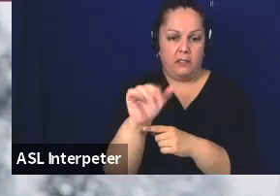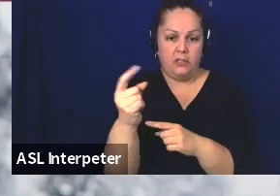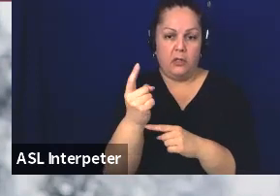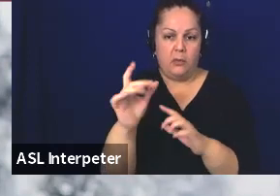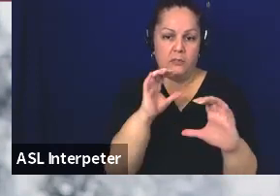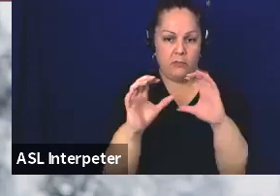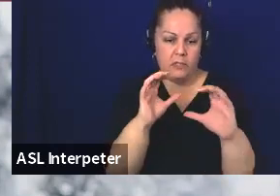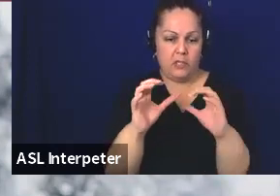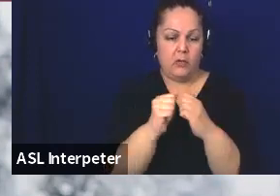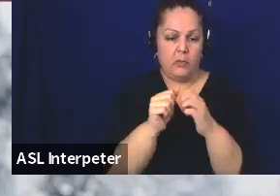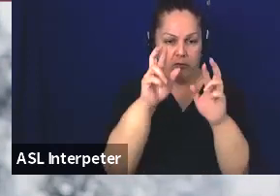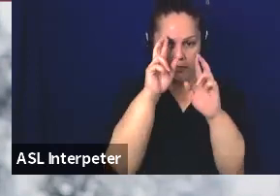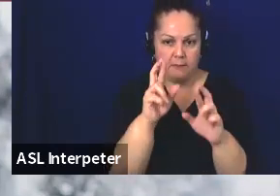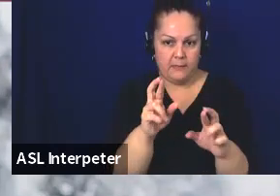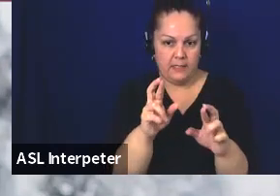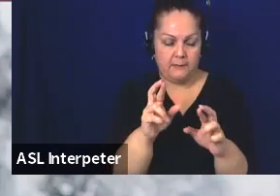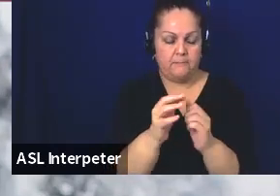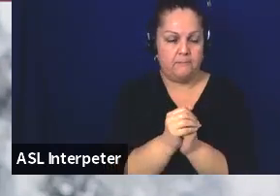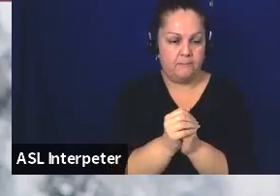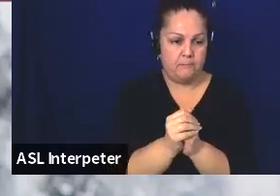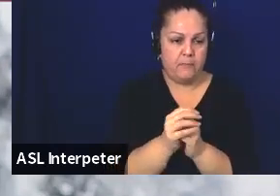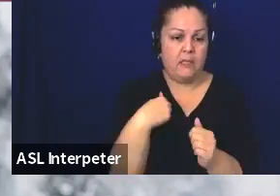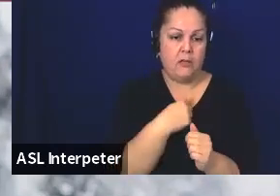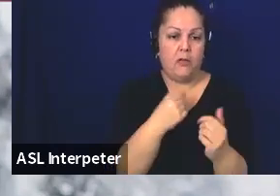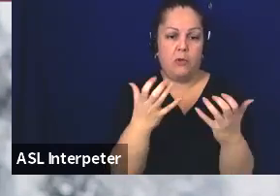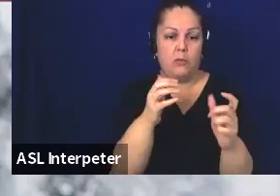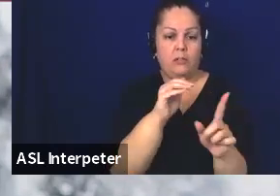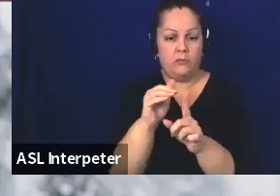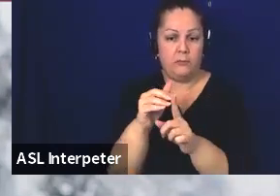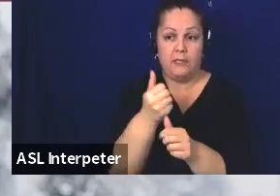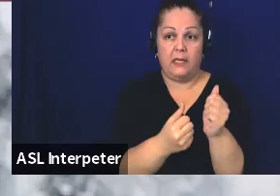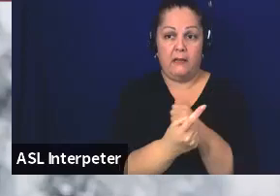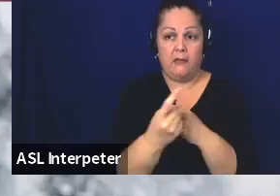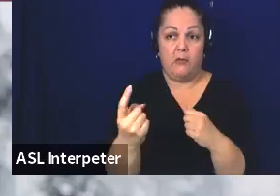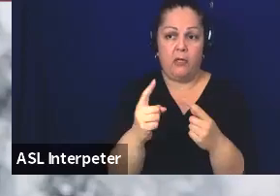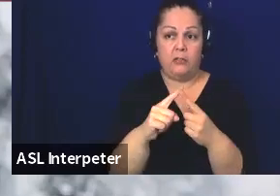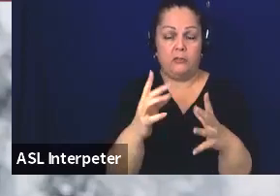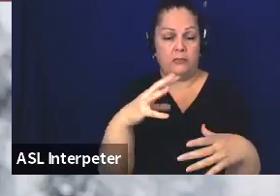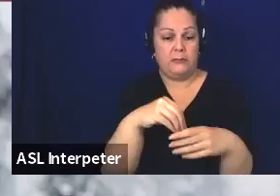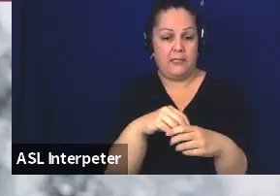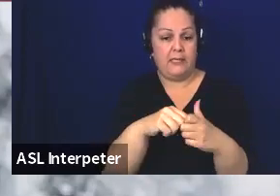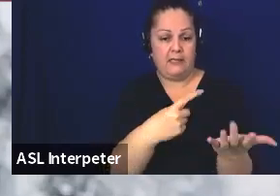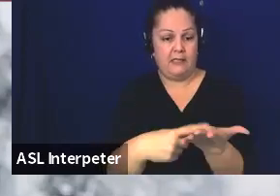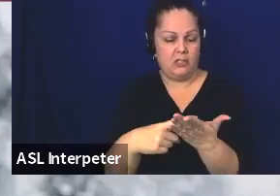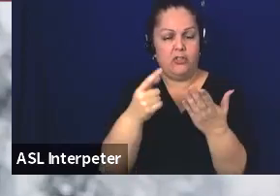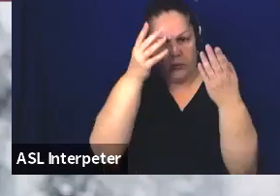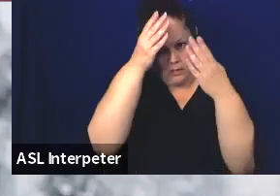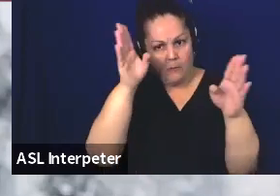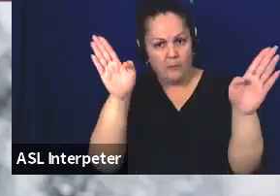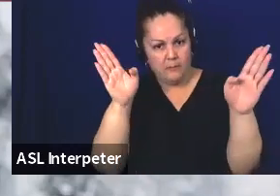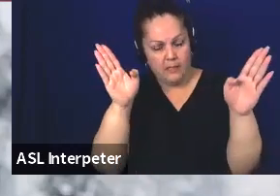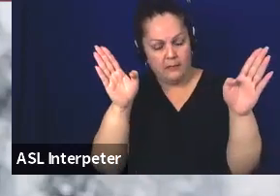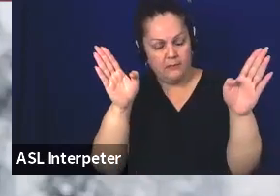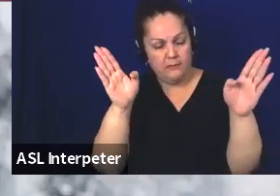with respect. And lastly, we want to just remind everyone to participate in the discussion with an open mind